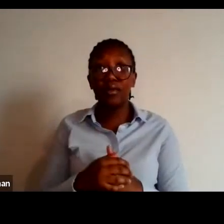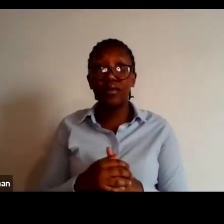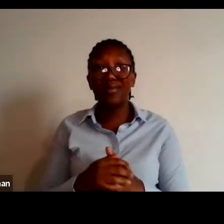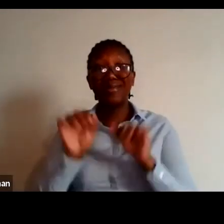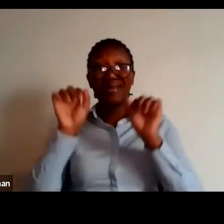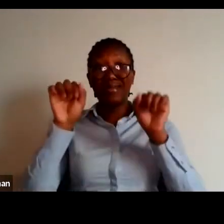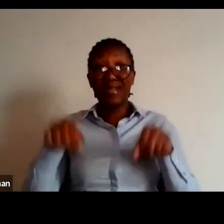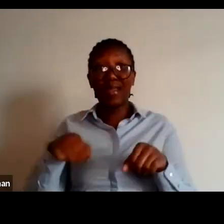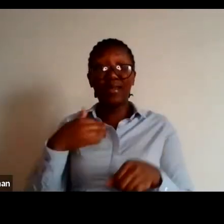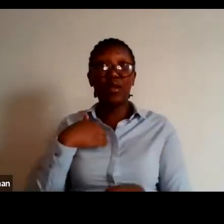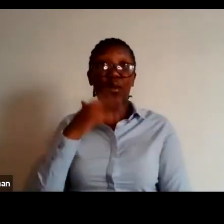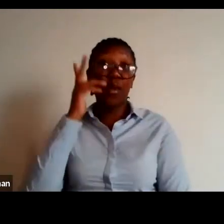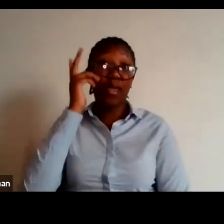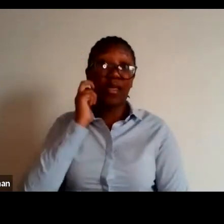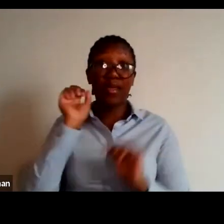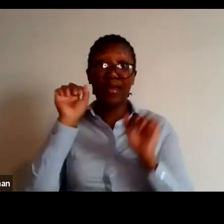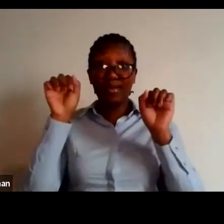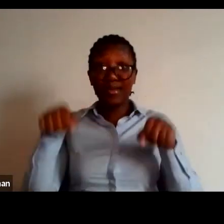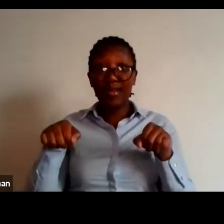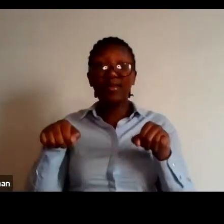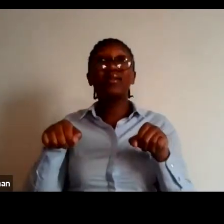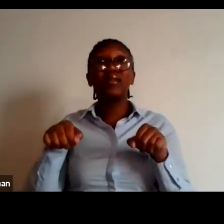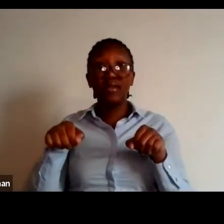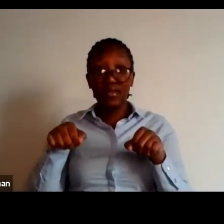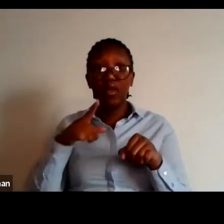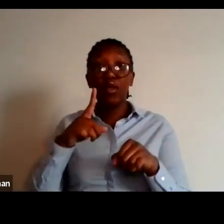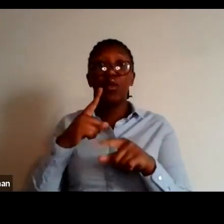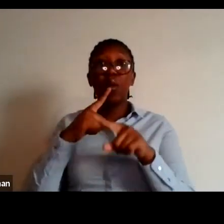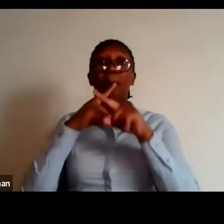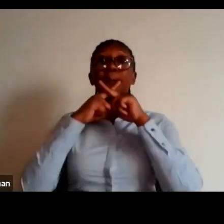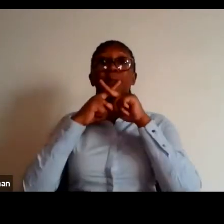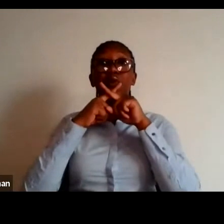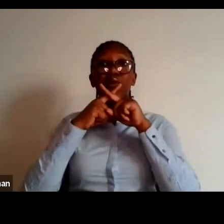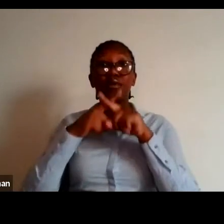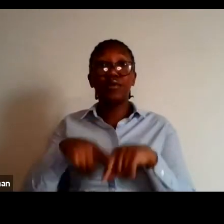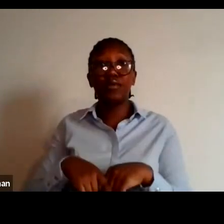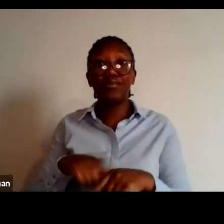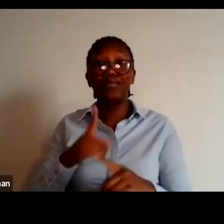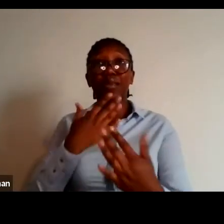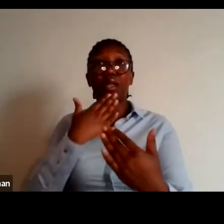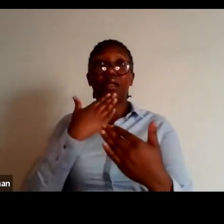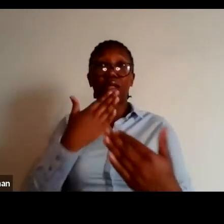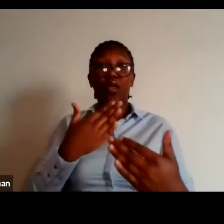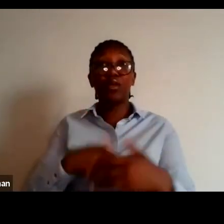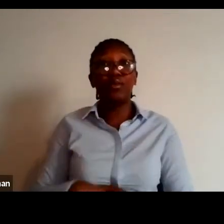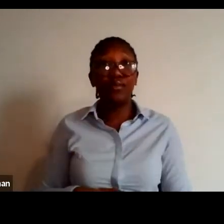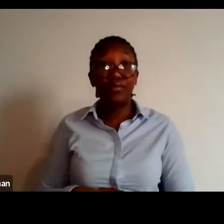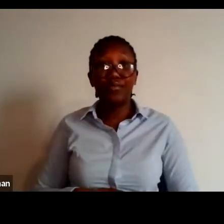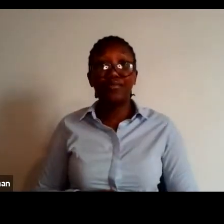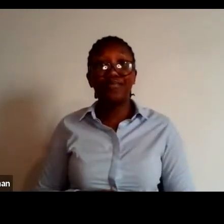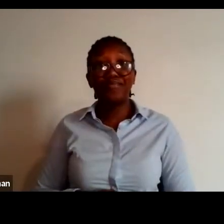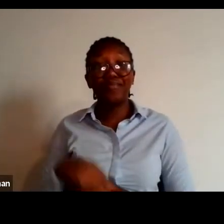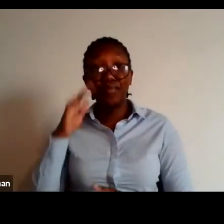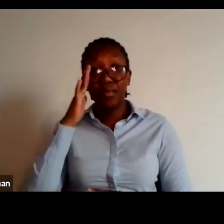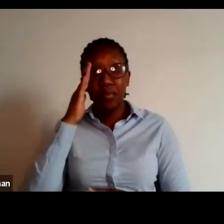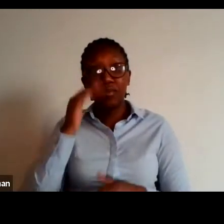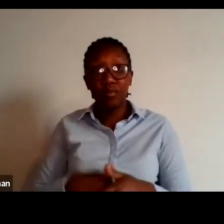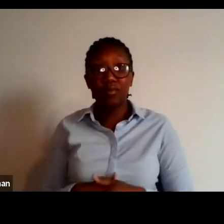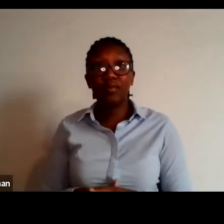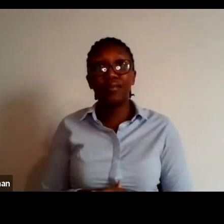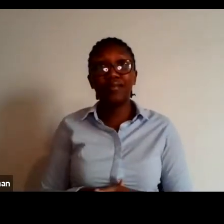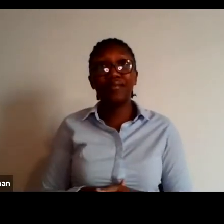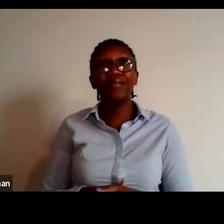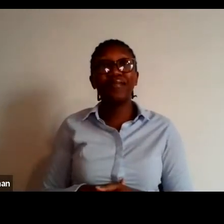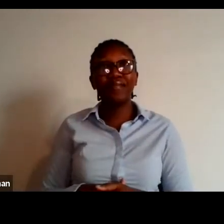Yes, Mr. Mweng, we can hear you. You are on mute. Okay, thank you very much. Therefore, if